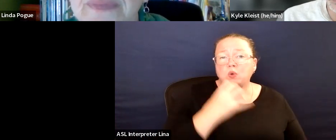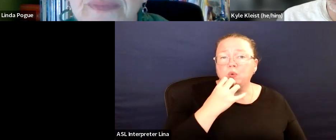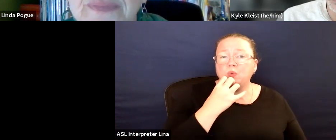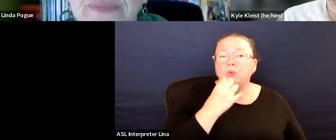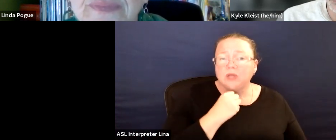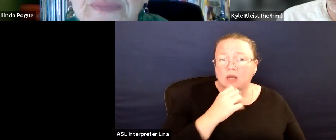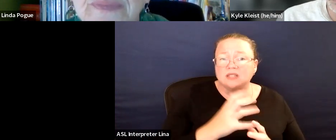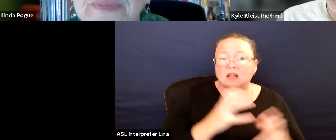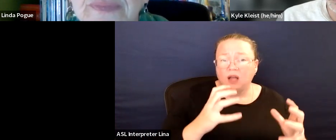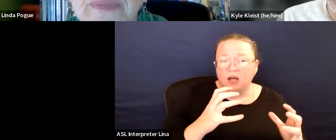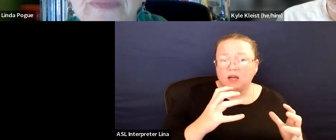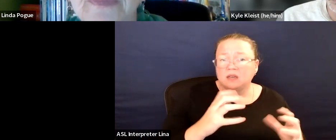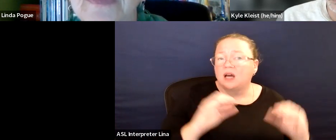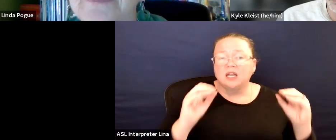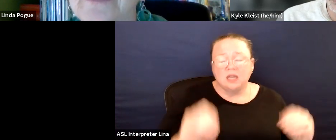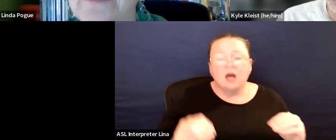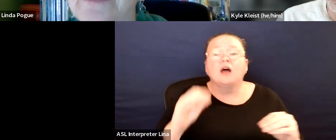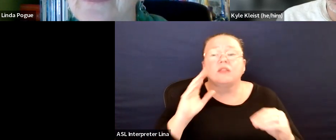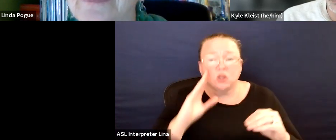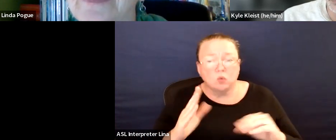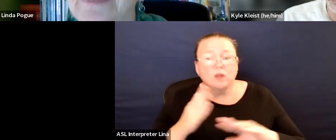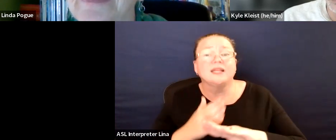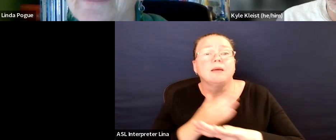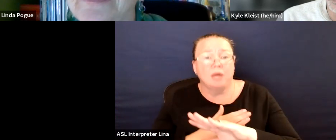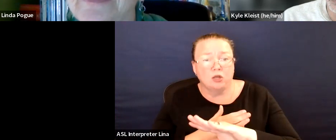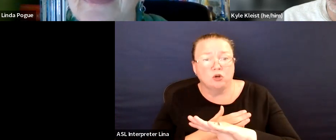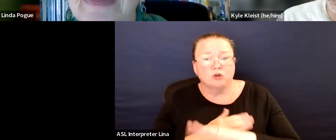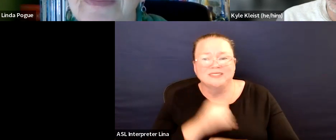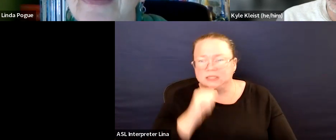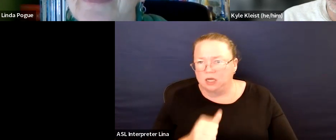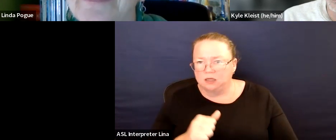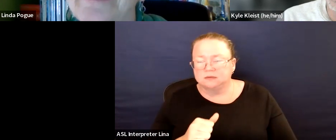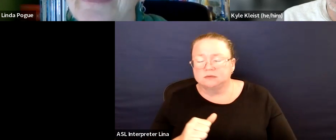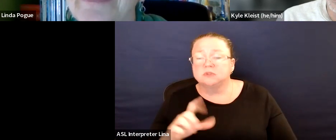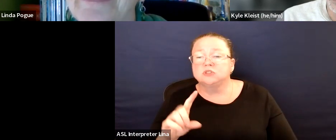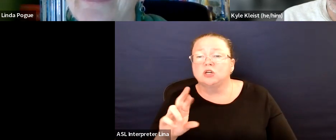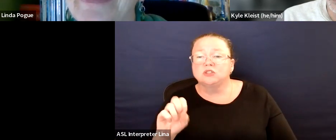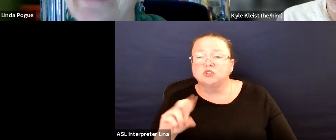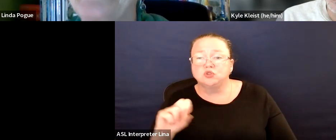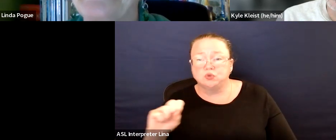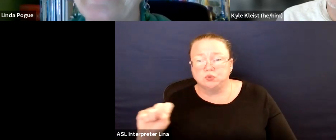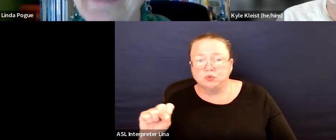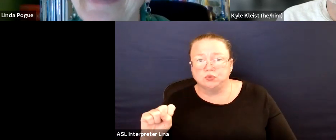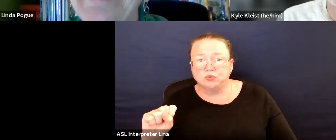whole awful lot, nothing is going to get better. It's not. Dr. Seuss.